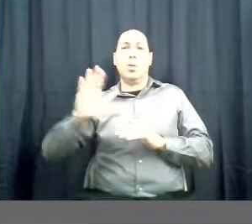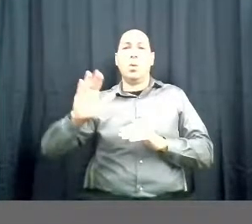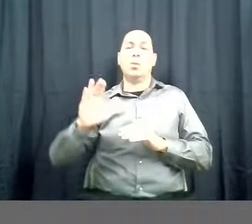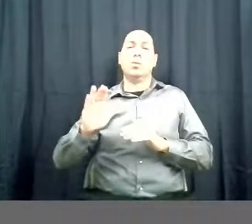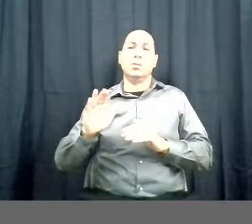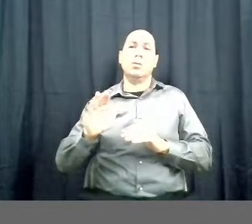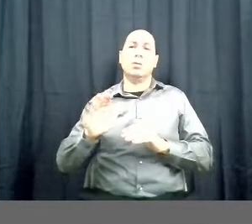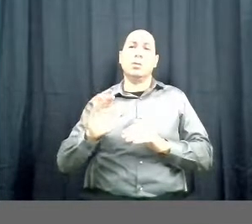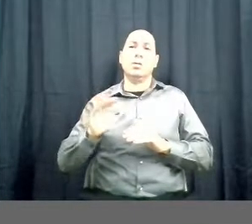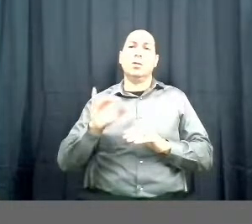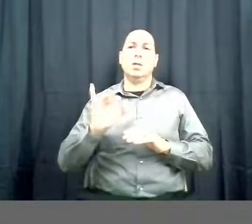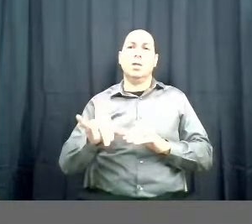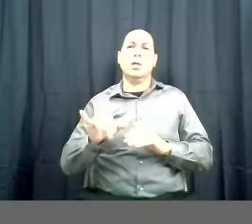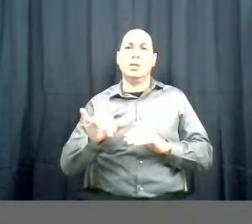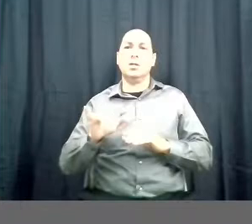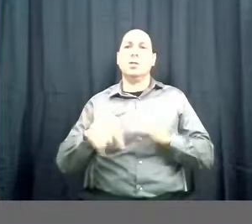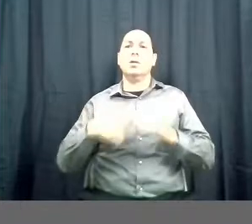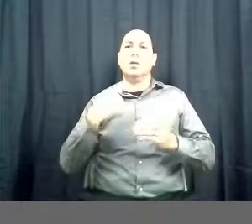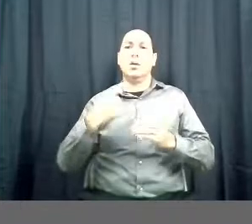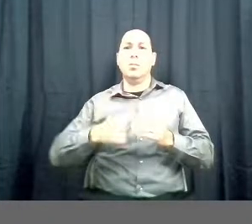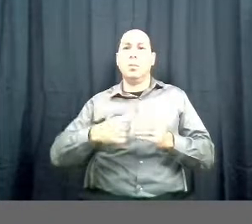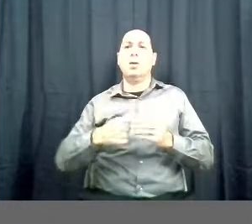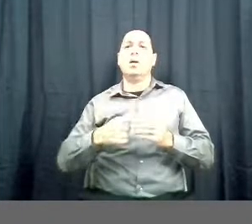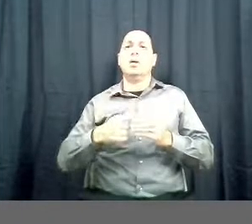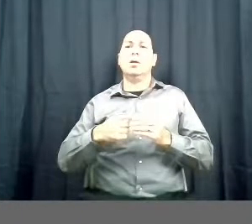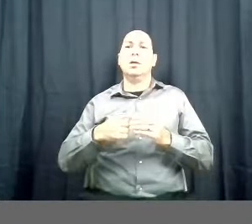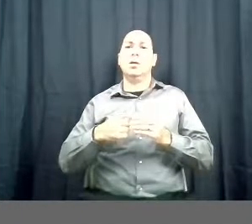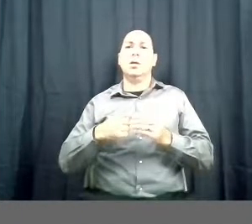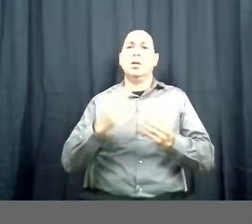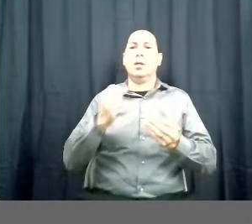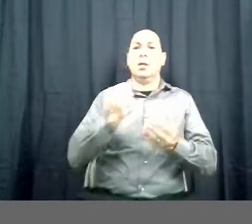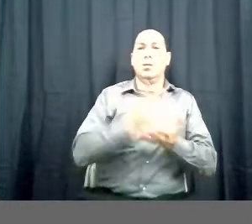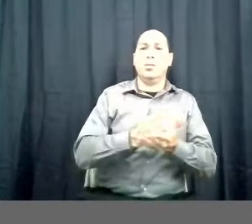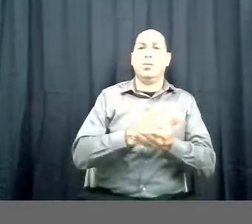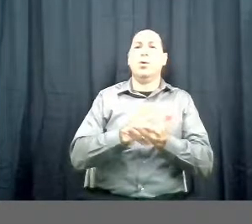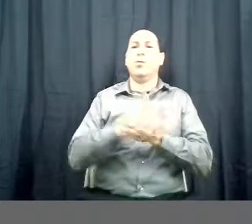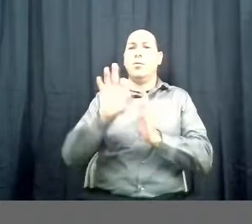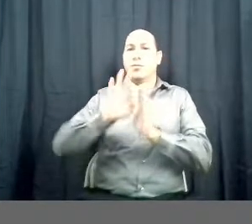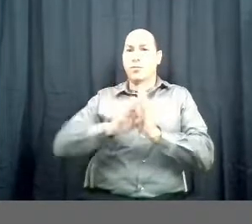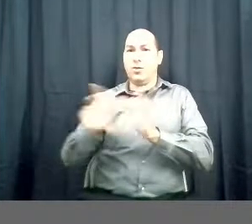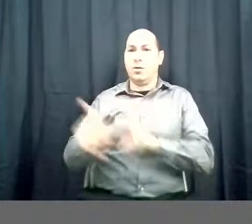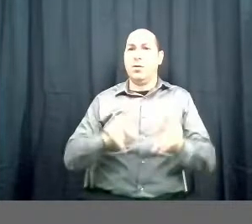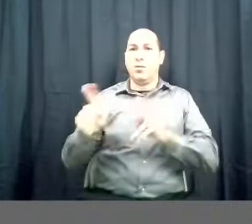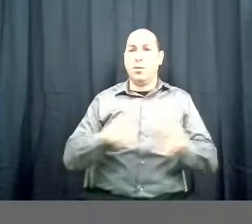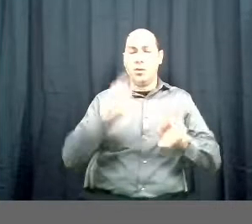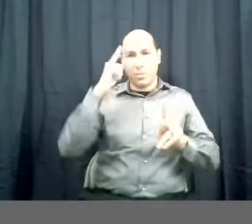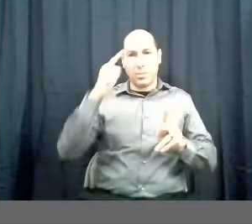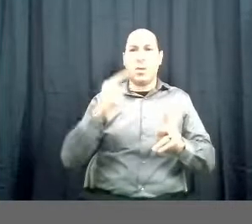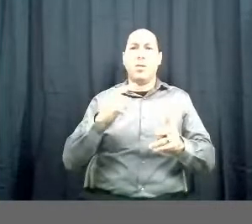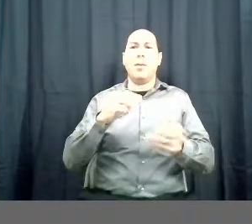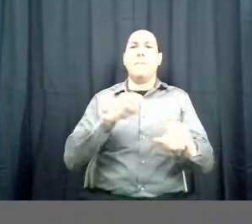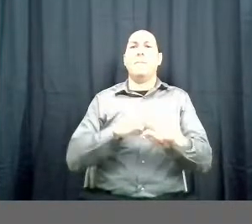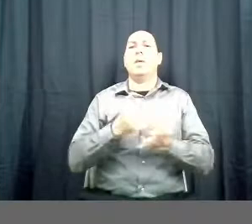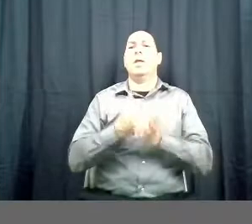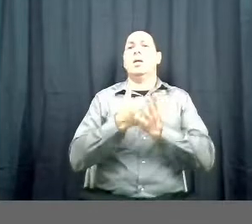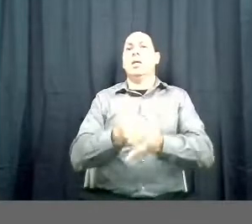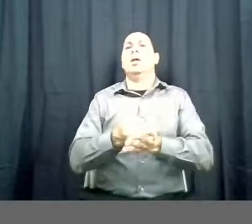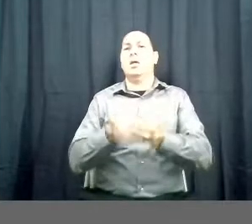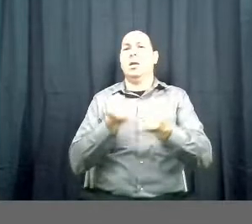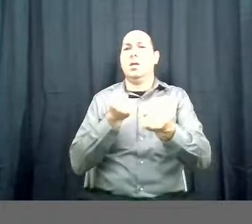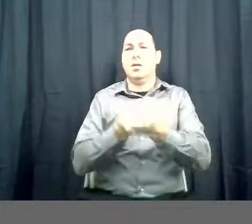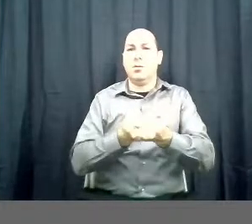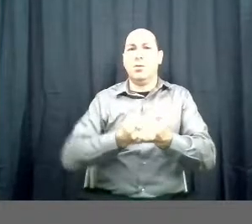those in the certified fiscal plan under a federal Medicaid assistance percentage scenario of